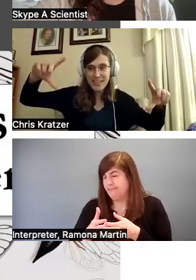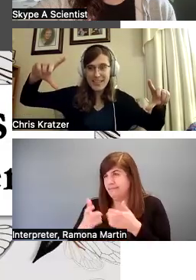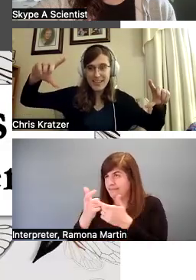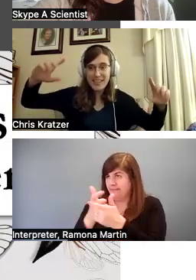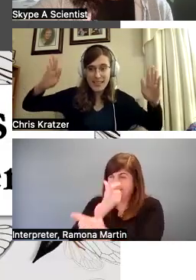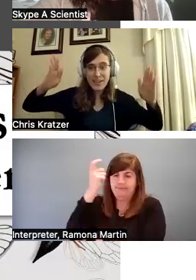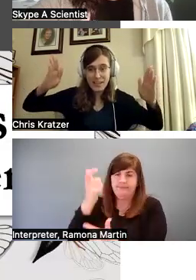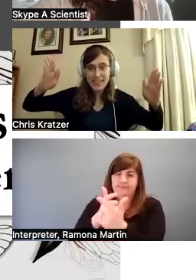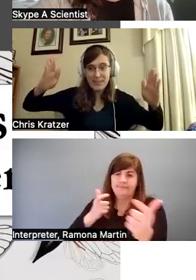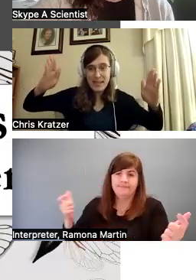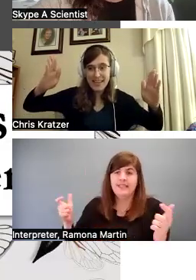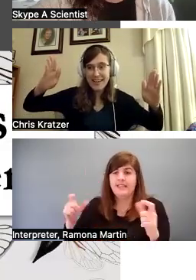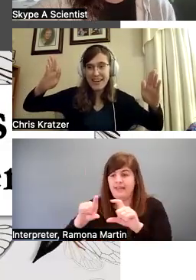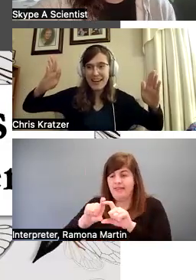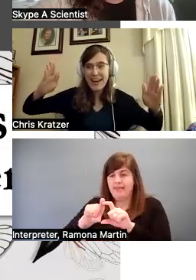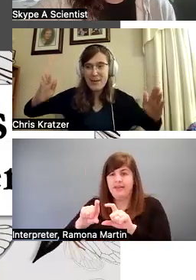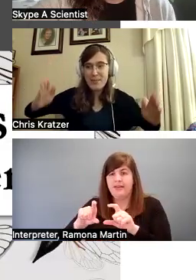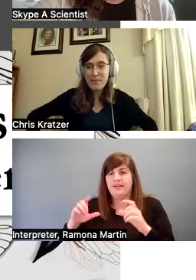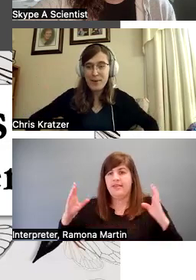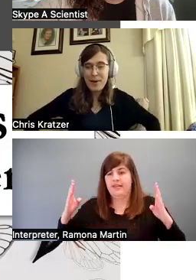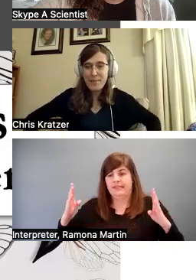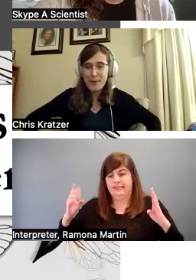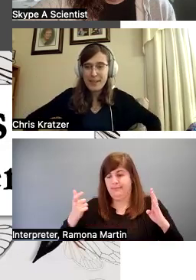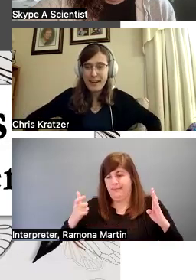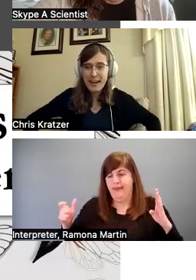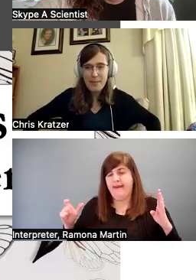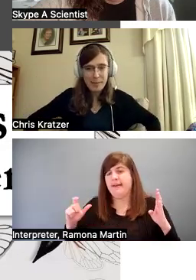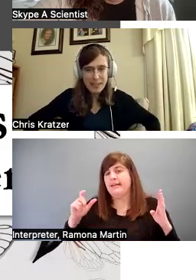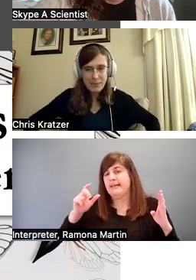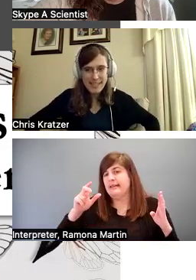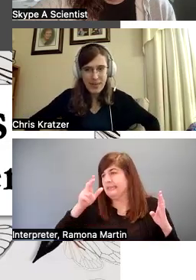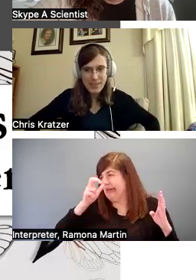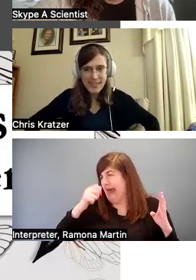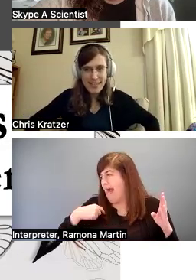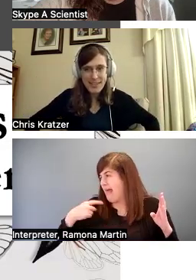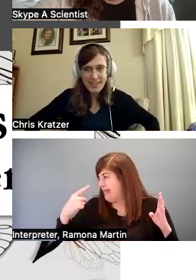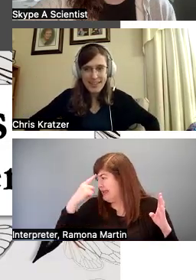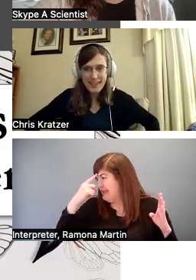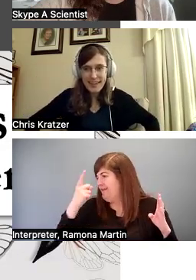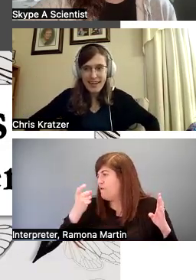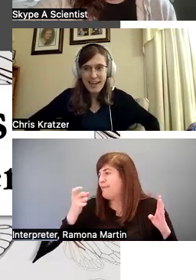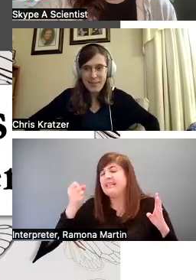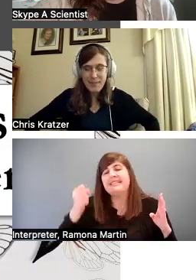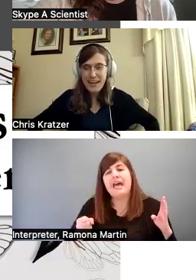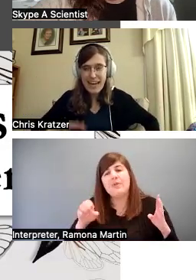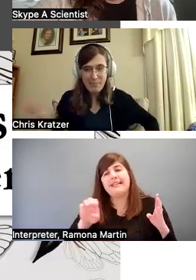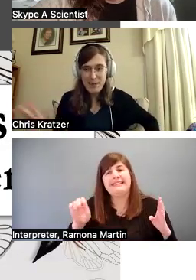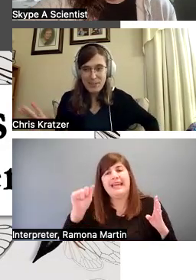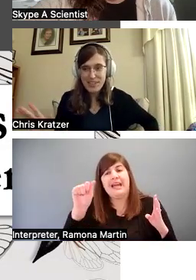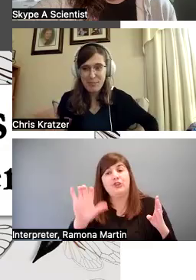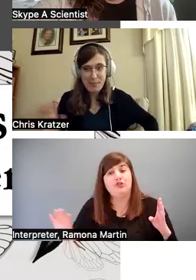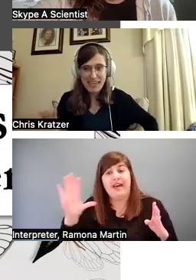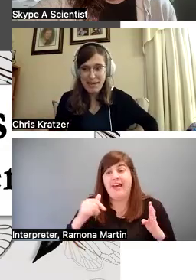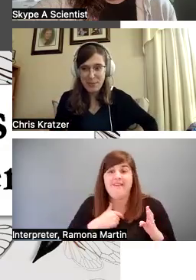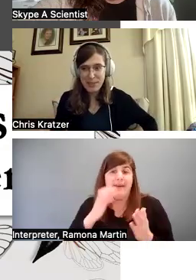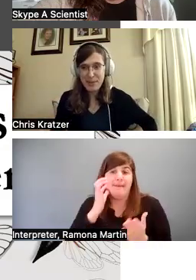stick insect. It was actually this big, from, I believe it was Southeast Asia. And I have a picture